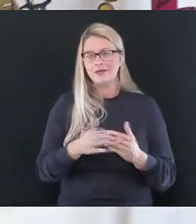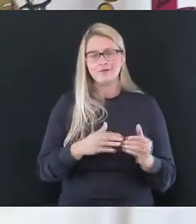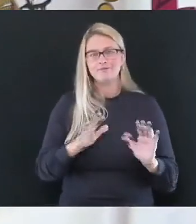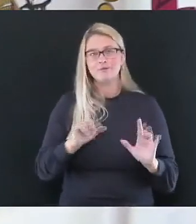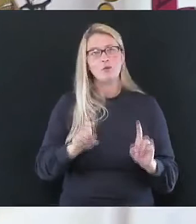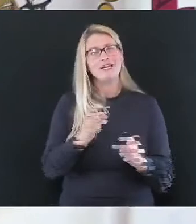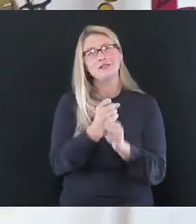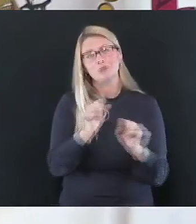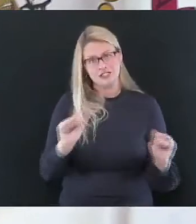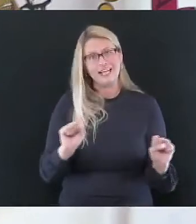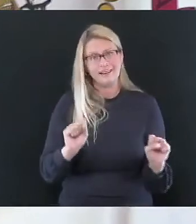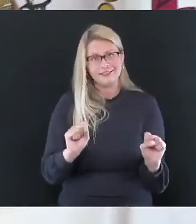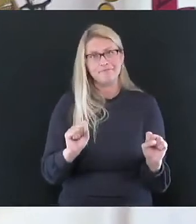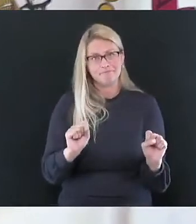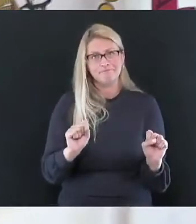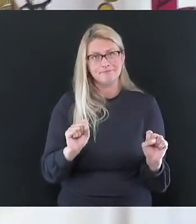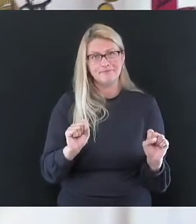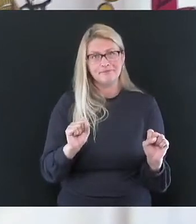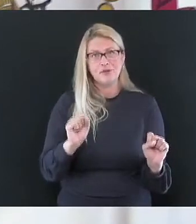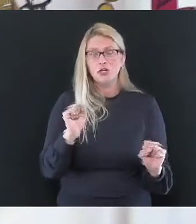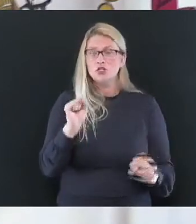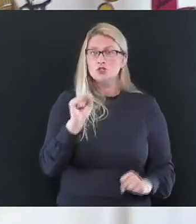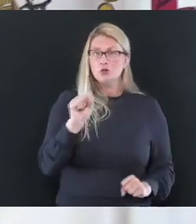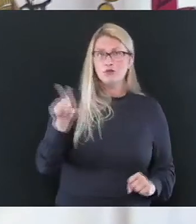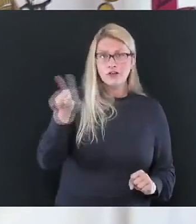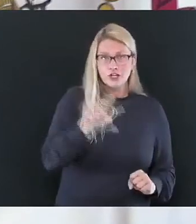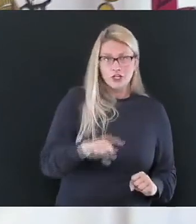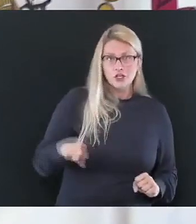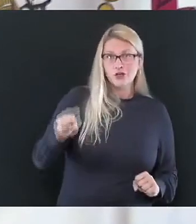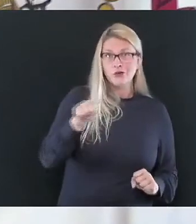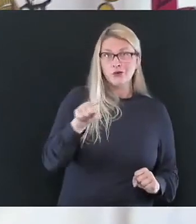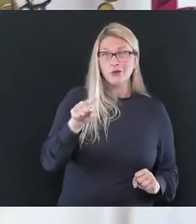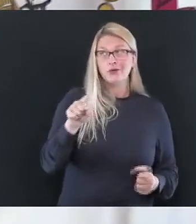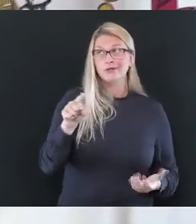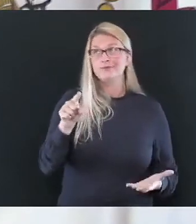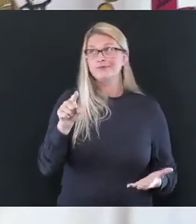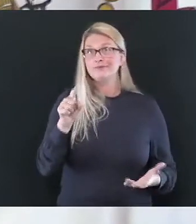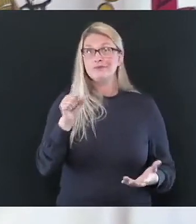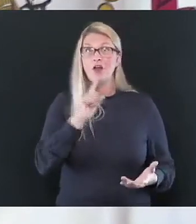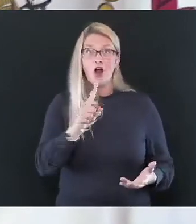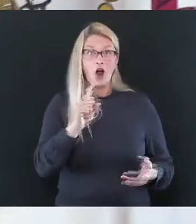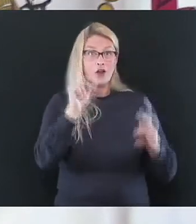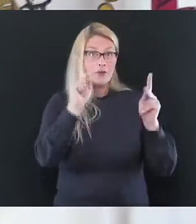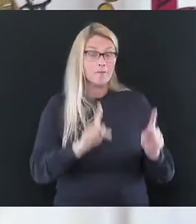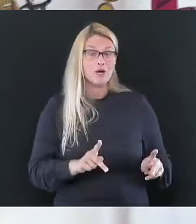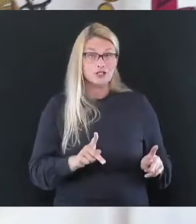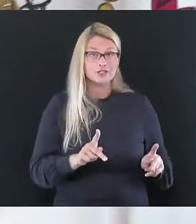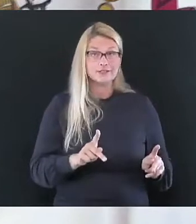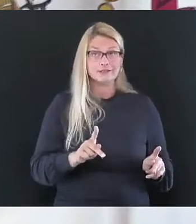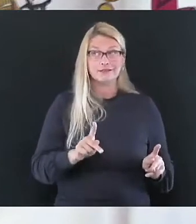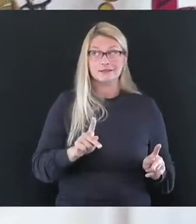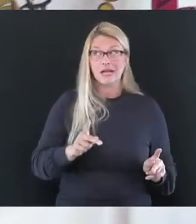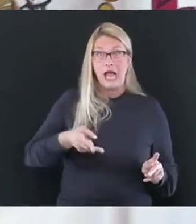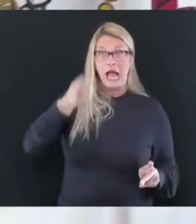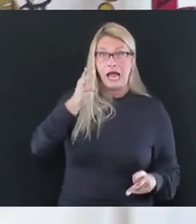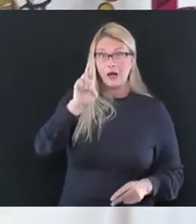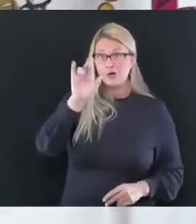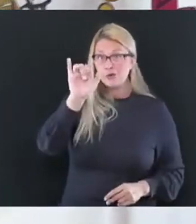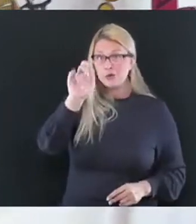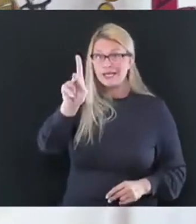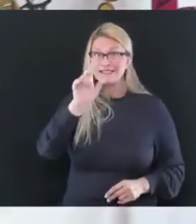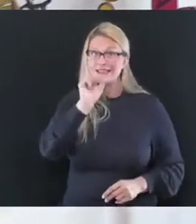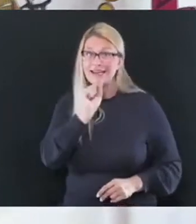to protect them. Please, if you happen to be one of those that are of that age, know that you're at risk.